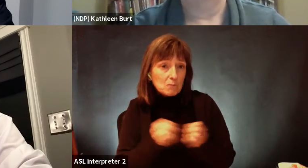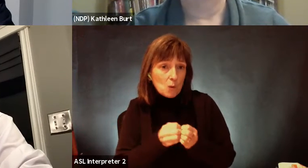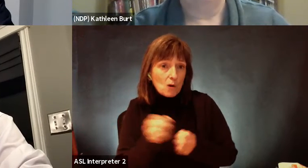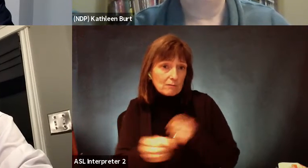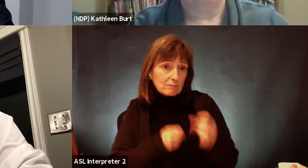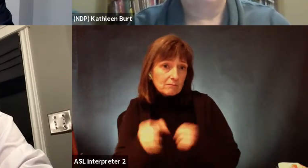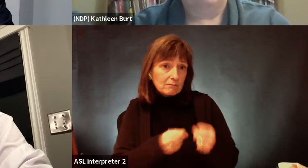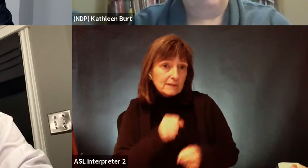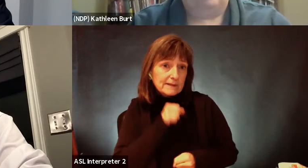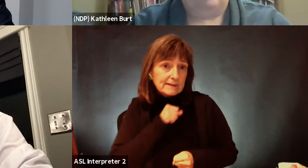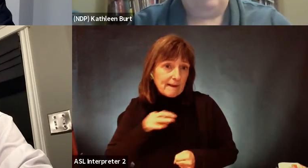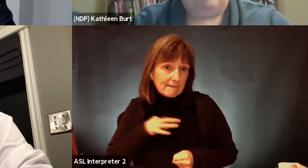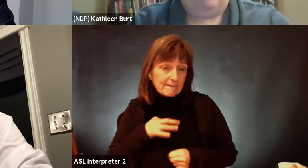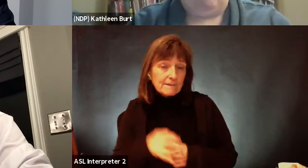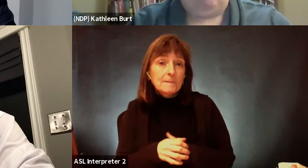there.